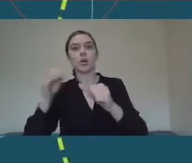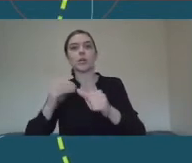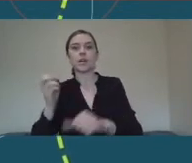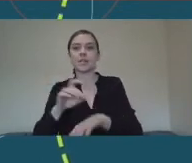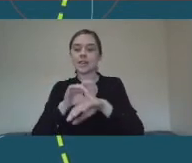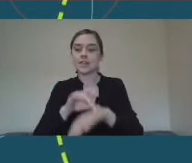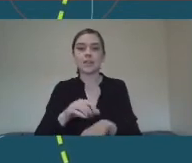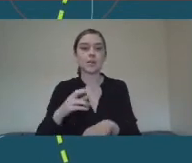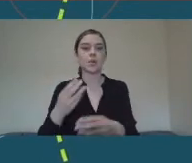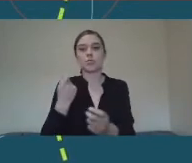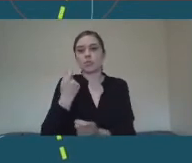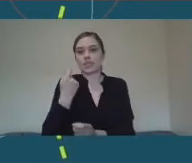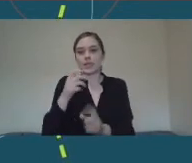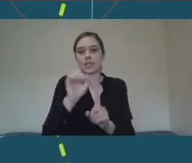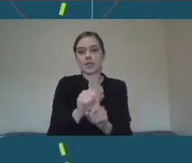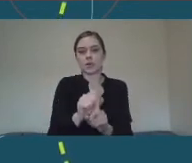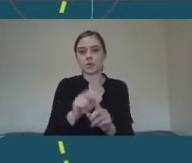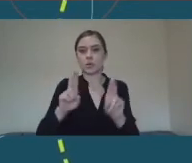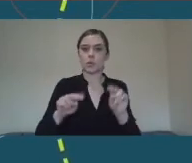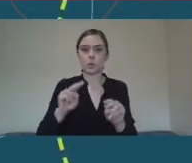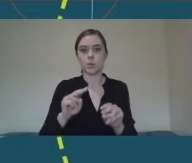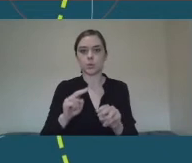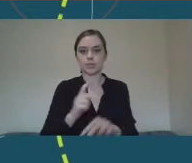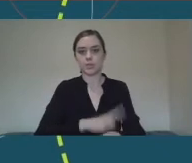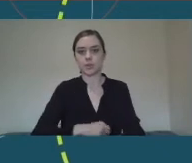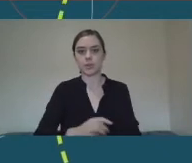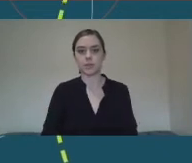with a new disability.